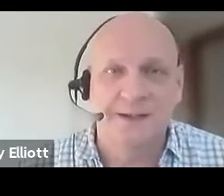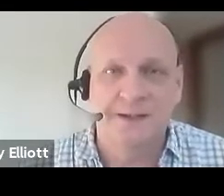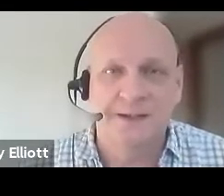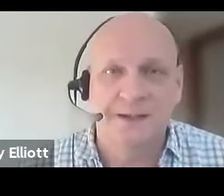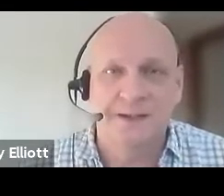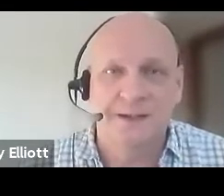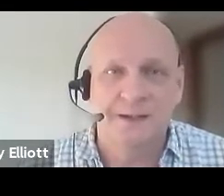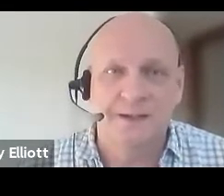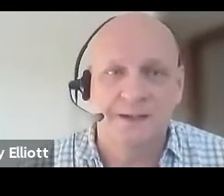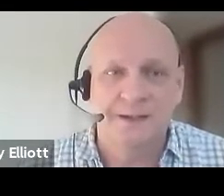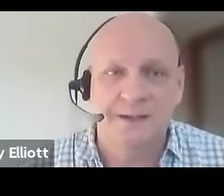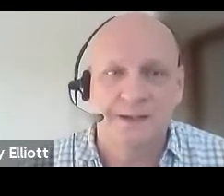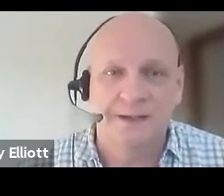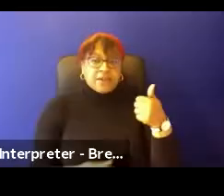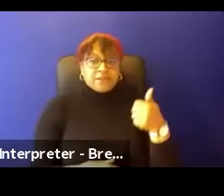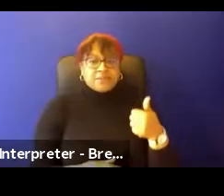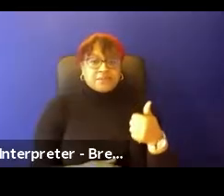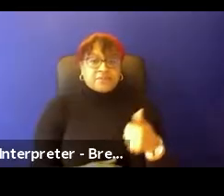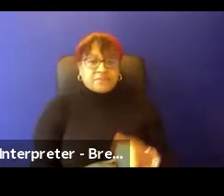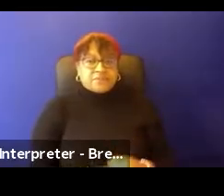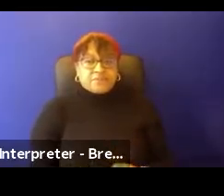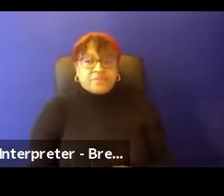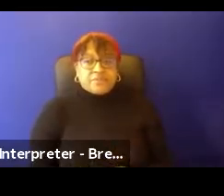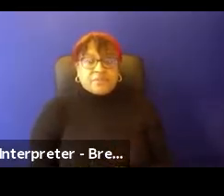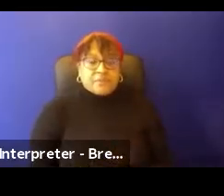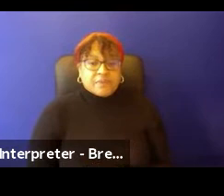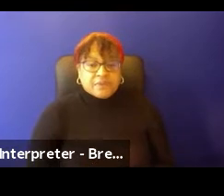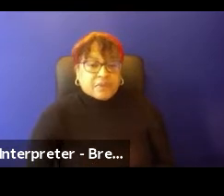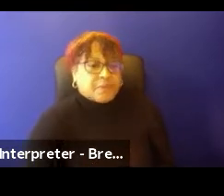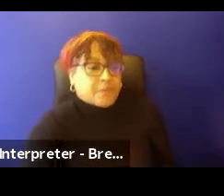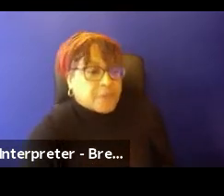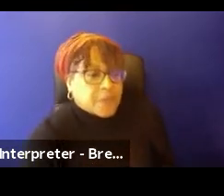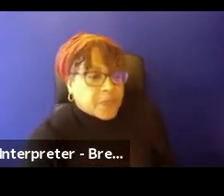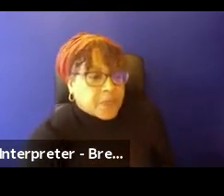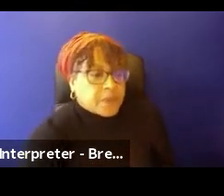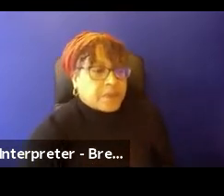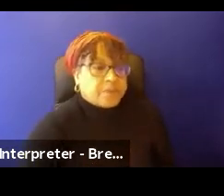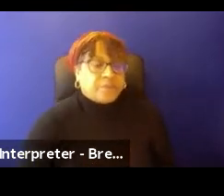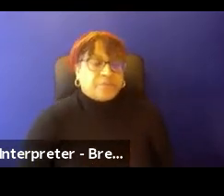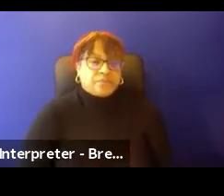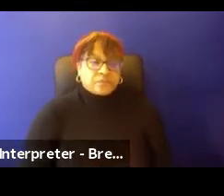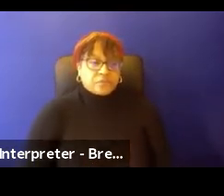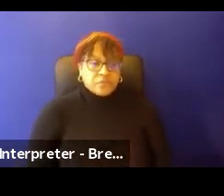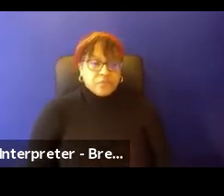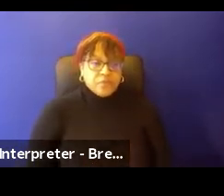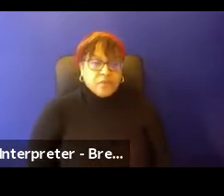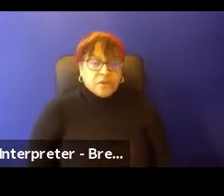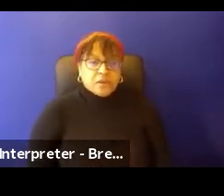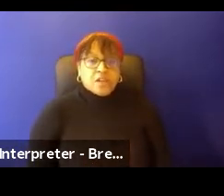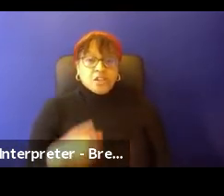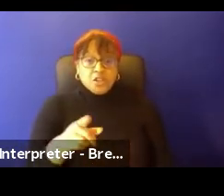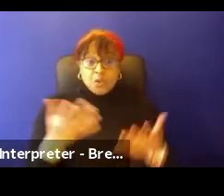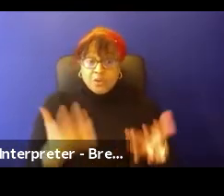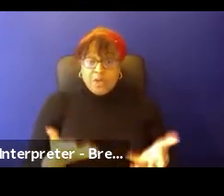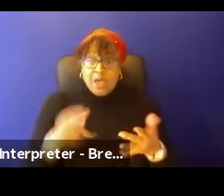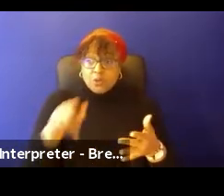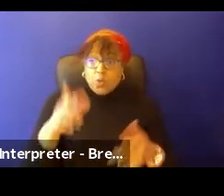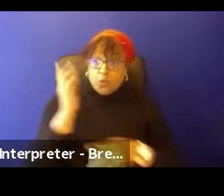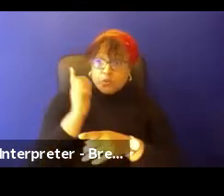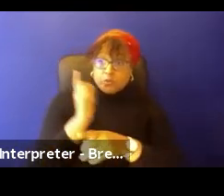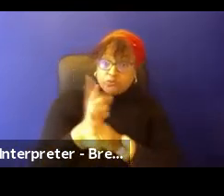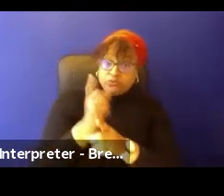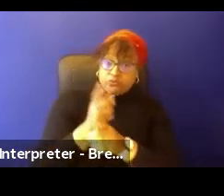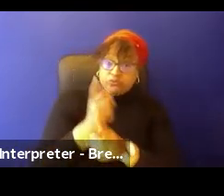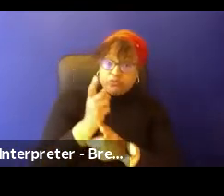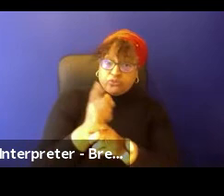Yeah. So you're going to see me in the Yeah. screen, and you're going to see my face, and you're just basically talking to me. Yeah. Yes.